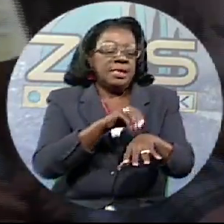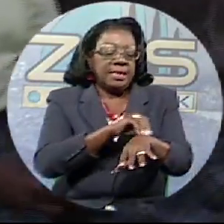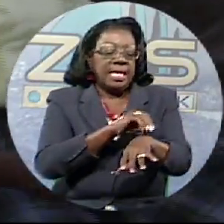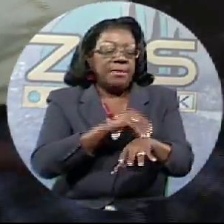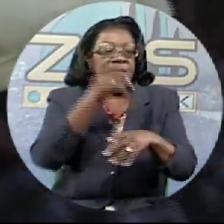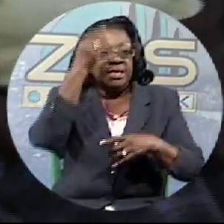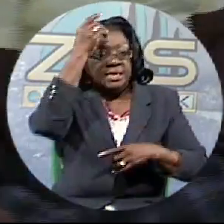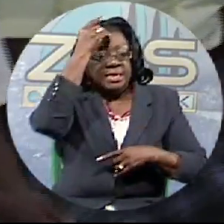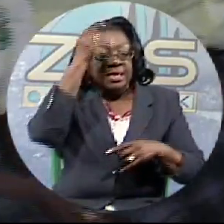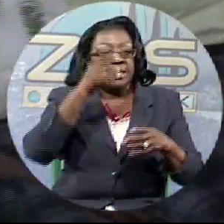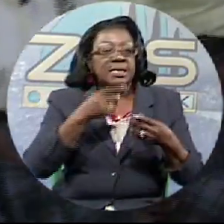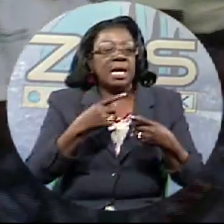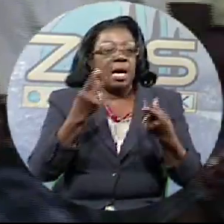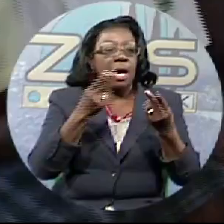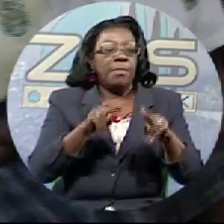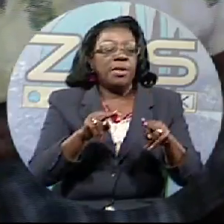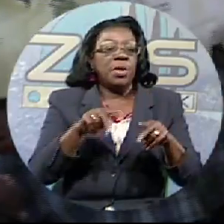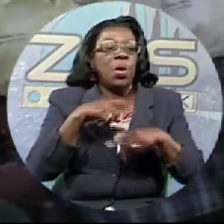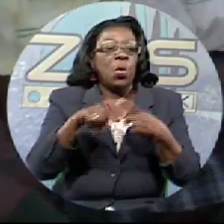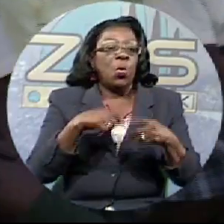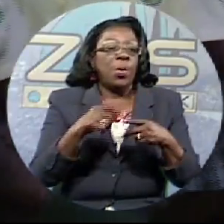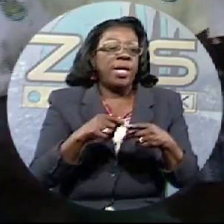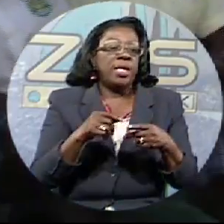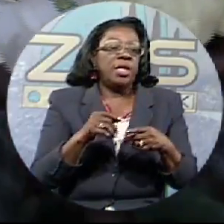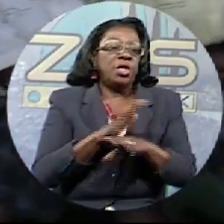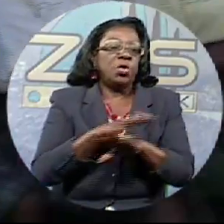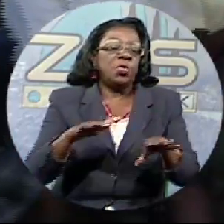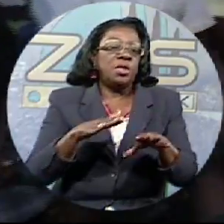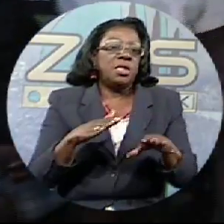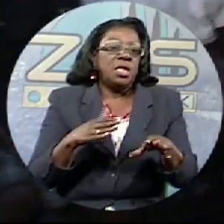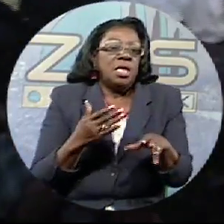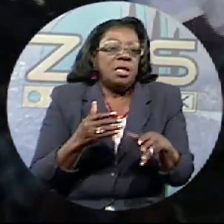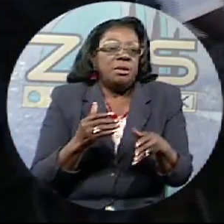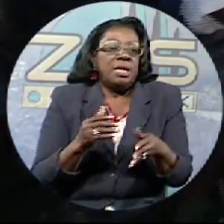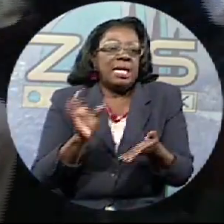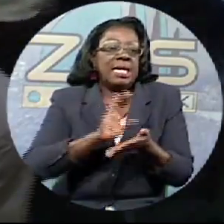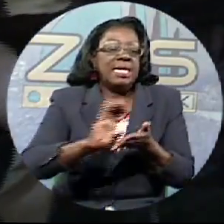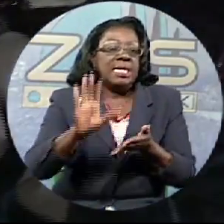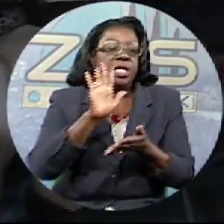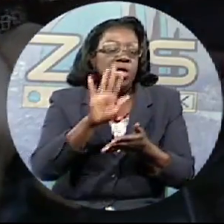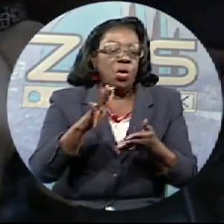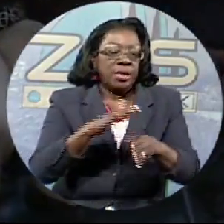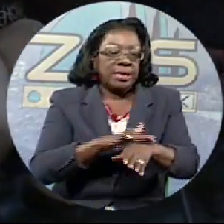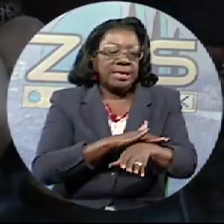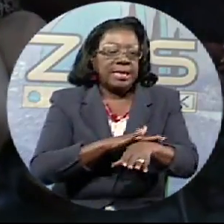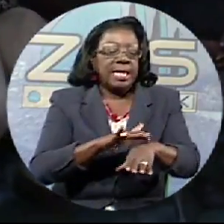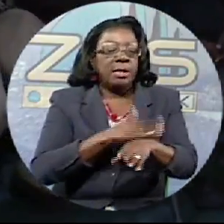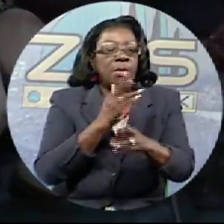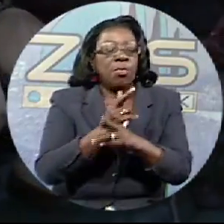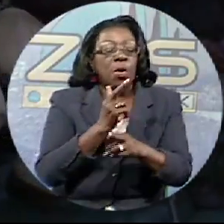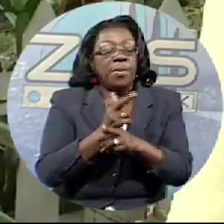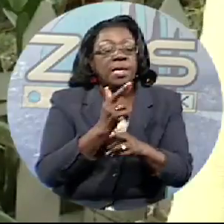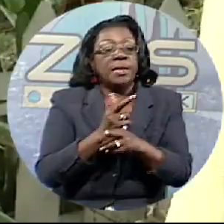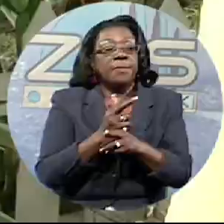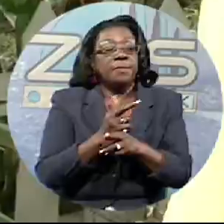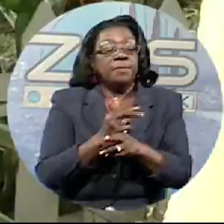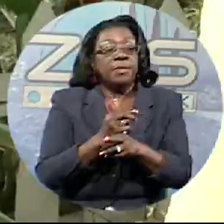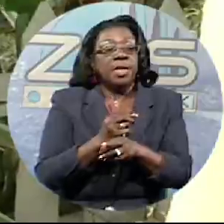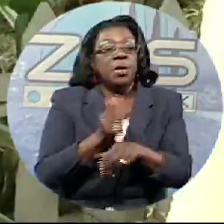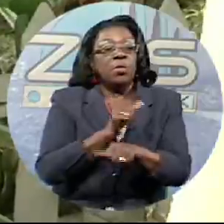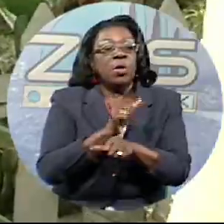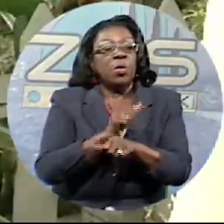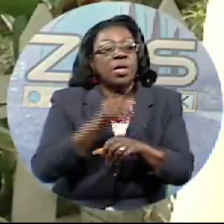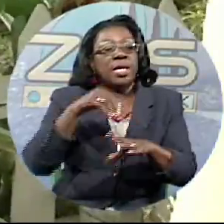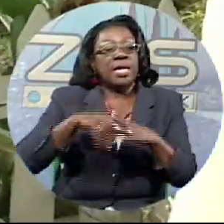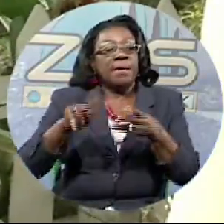personal hygiene. While Brown says health and family life is part of the school's curriculum, they are cognizant of the need for reinforcement. We are actually working